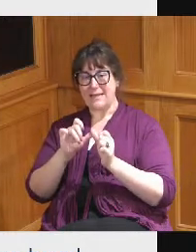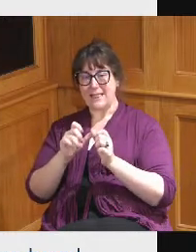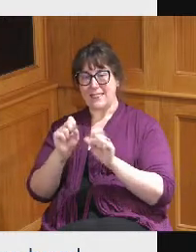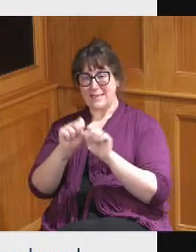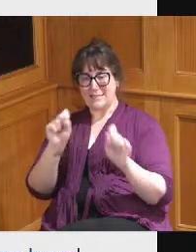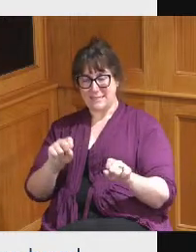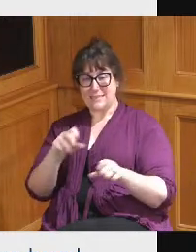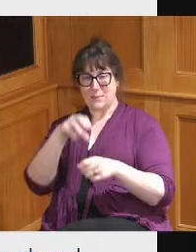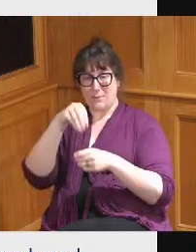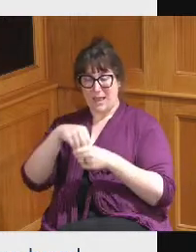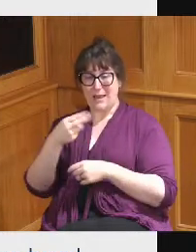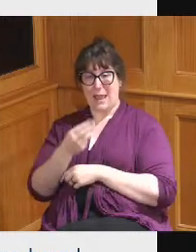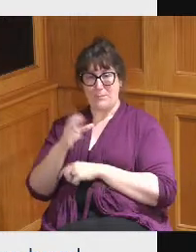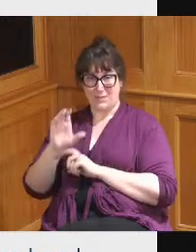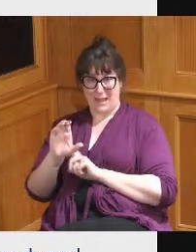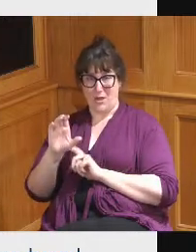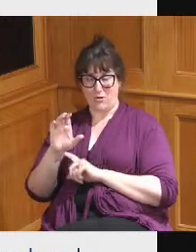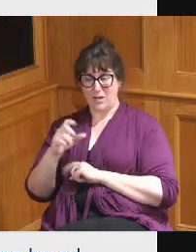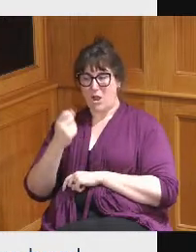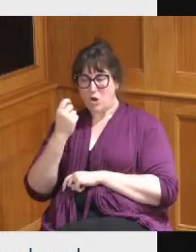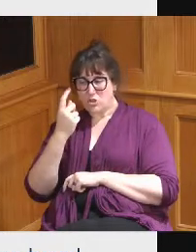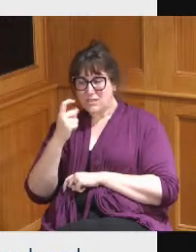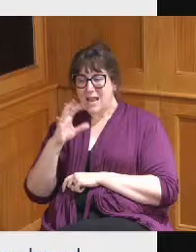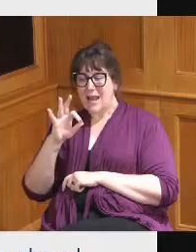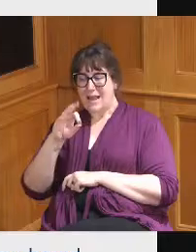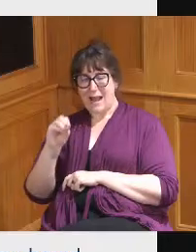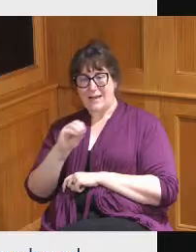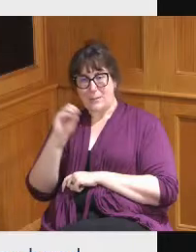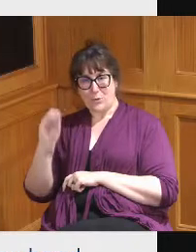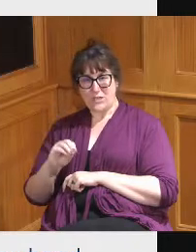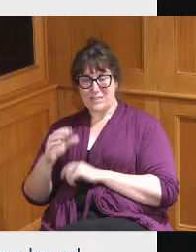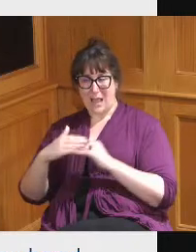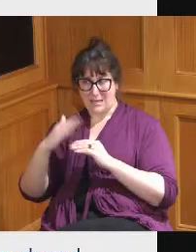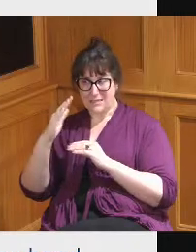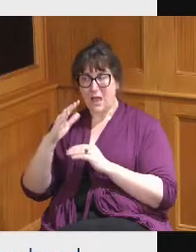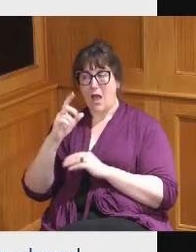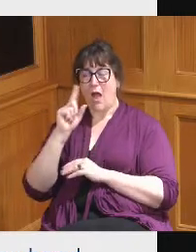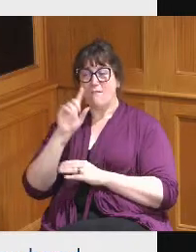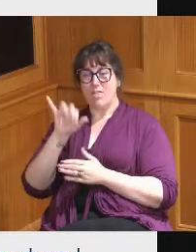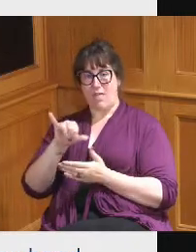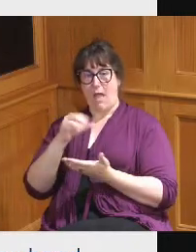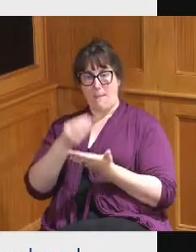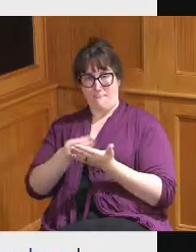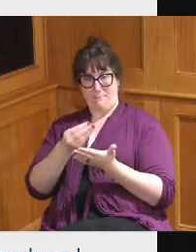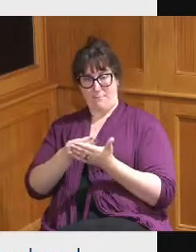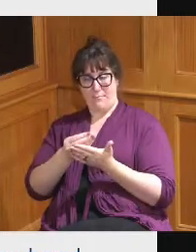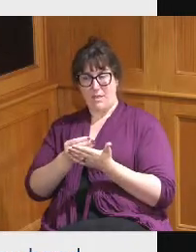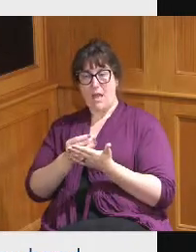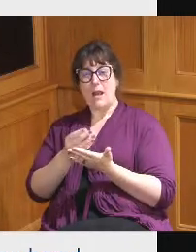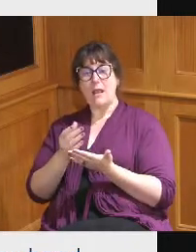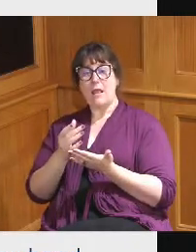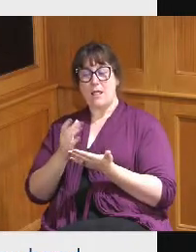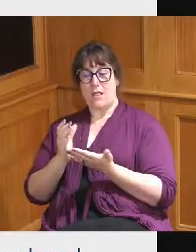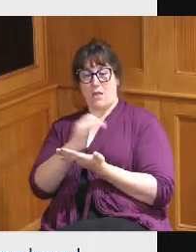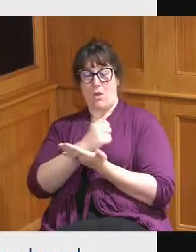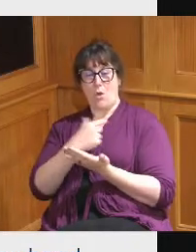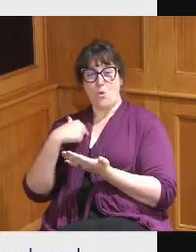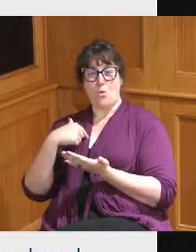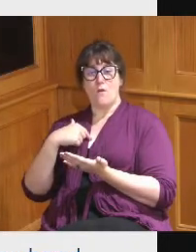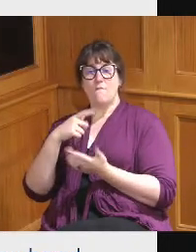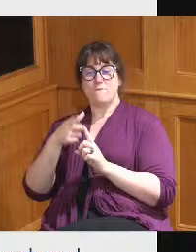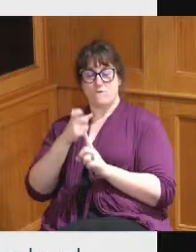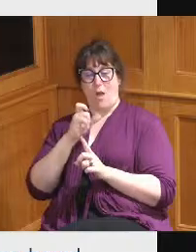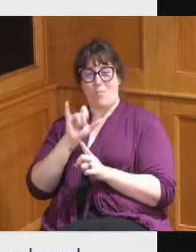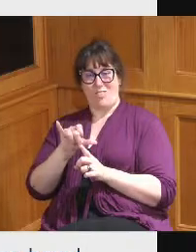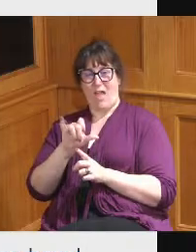Hamilton County. Over 90% of the funds, the revenue that we bring in, comes from our sewer service